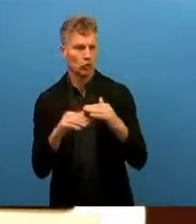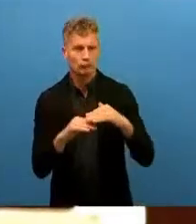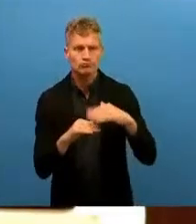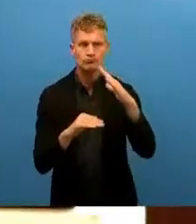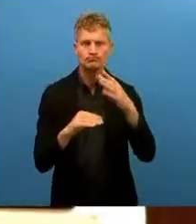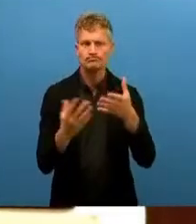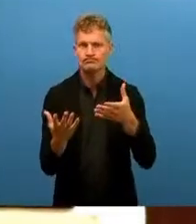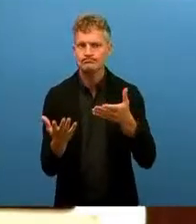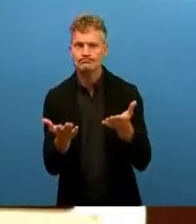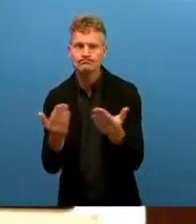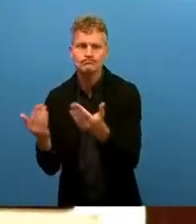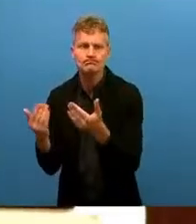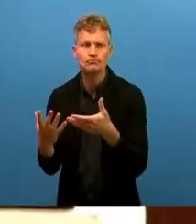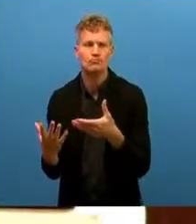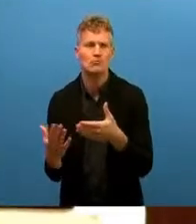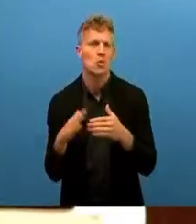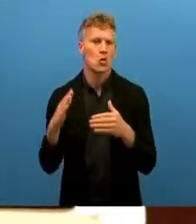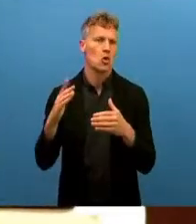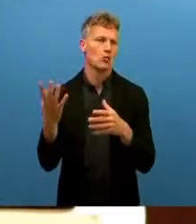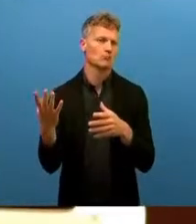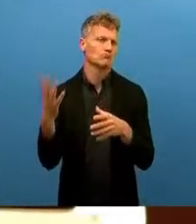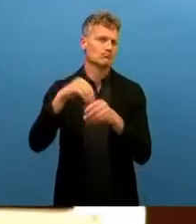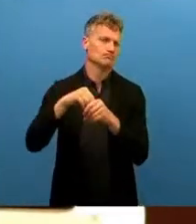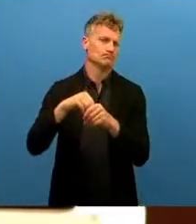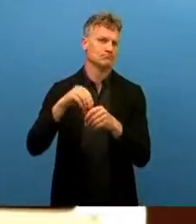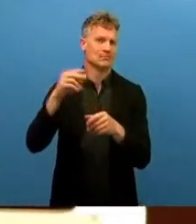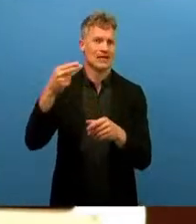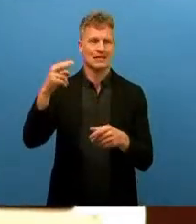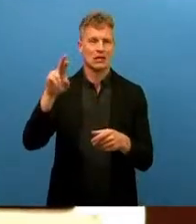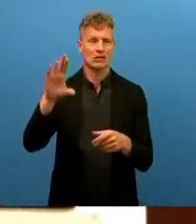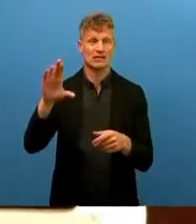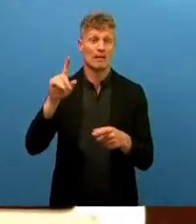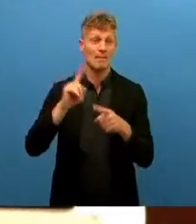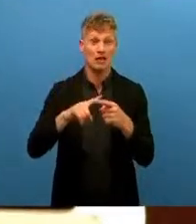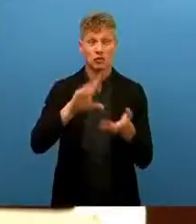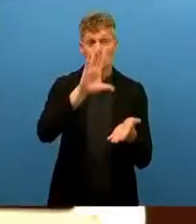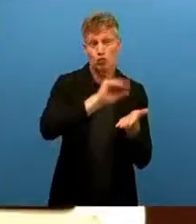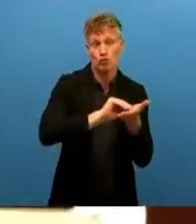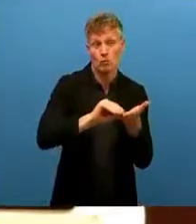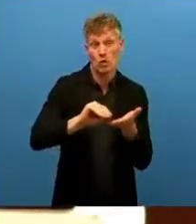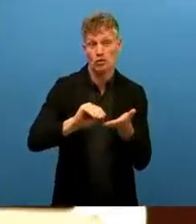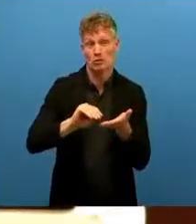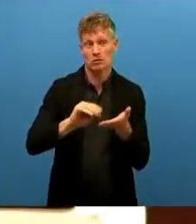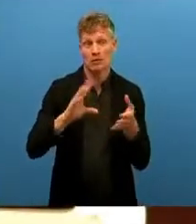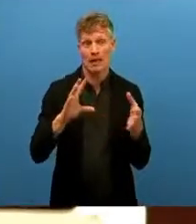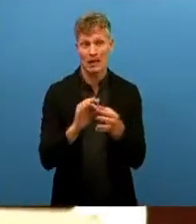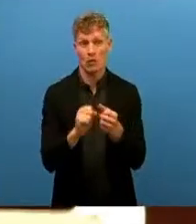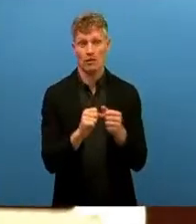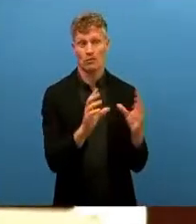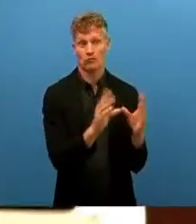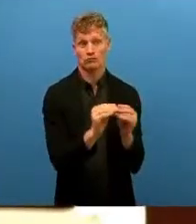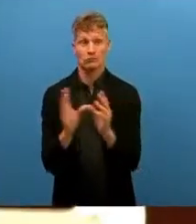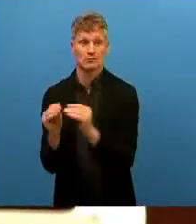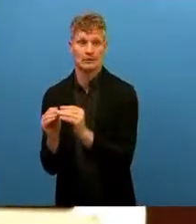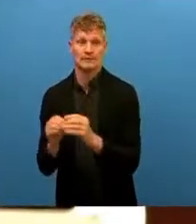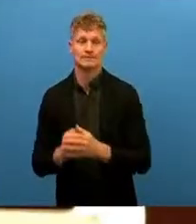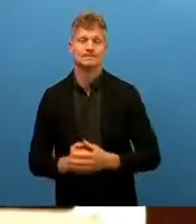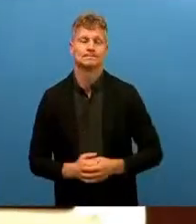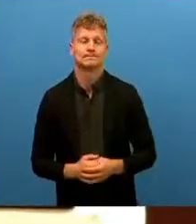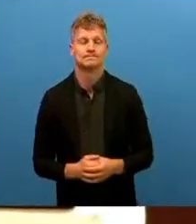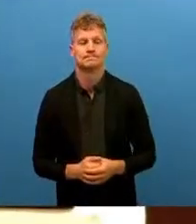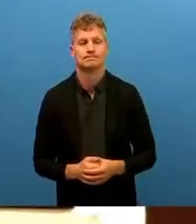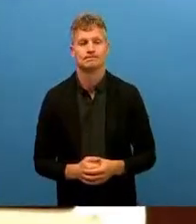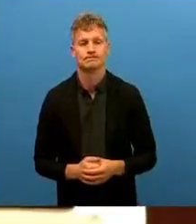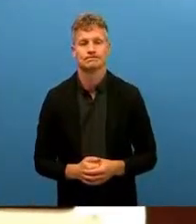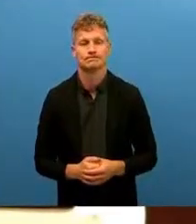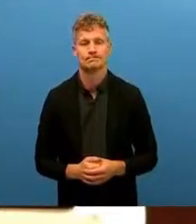the Human Rights Council and the report published of the outcomes of these meetings. We continue to emphasize that Indigenous peoples